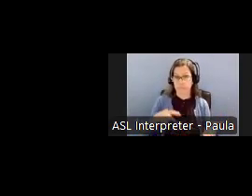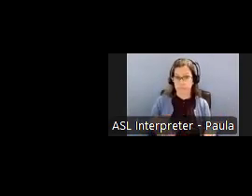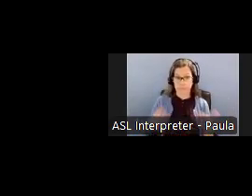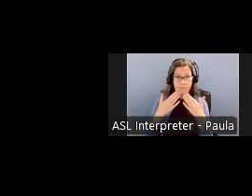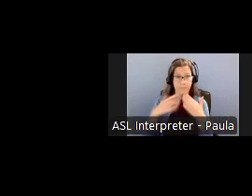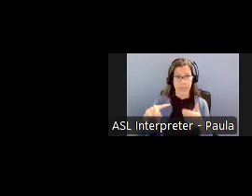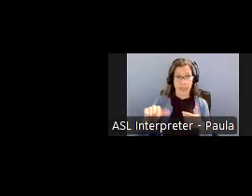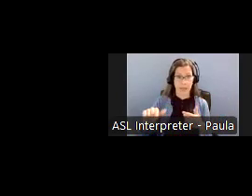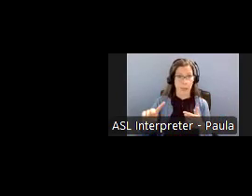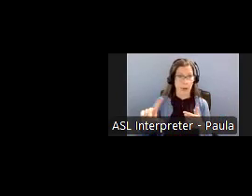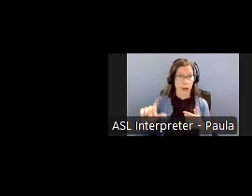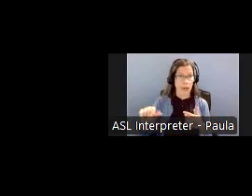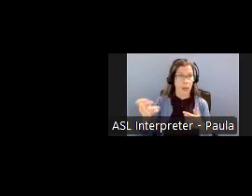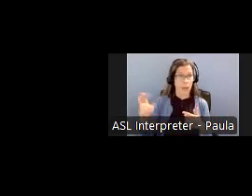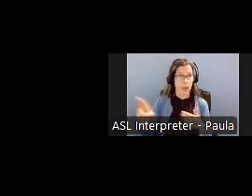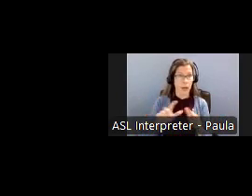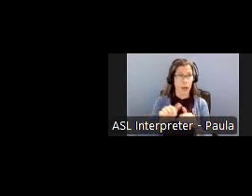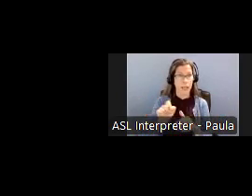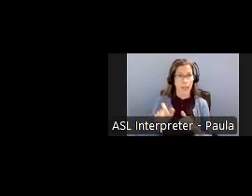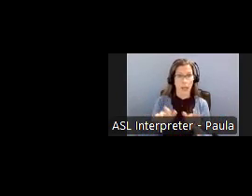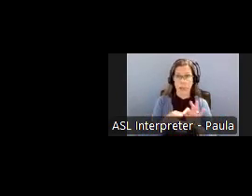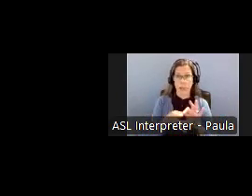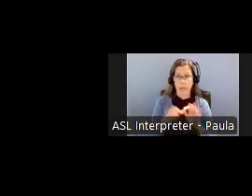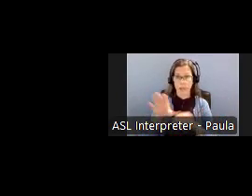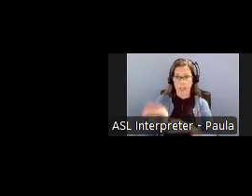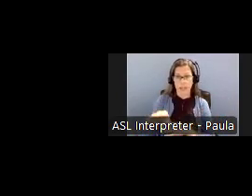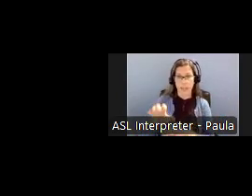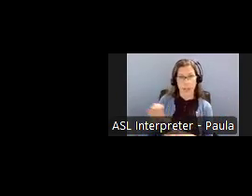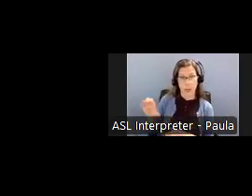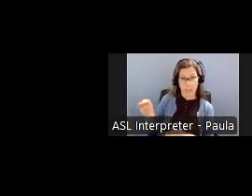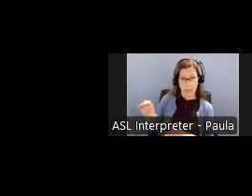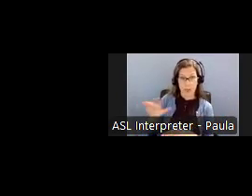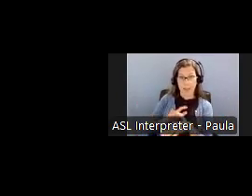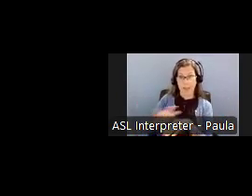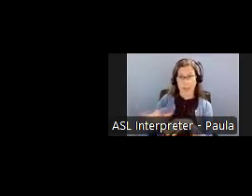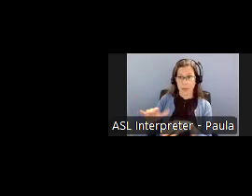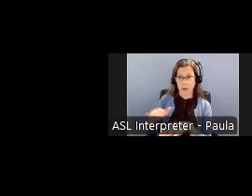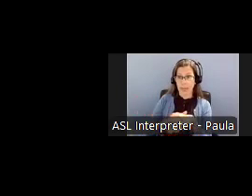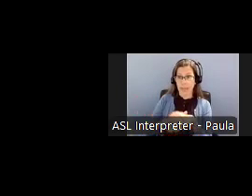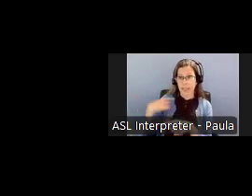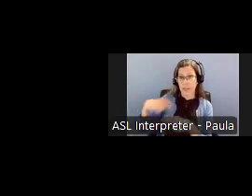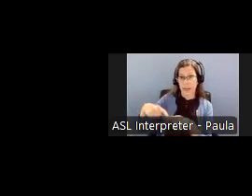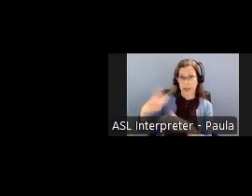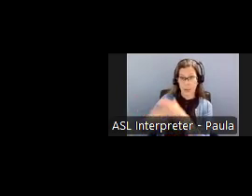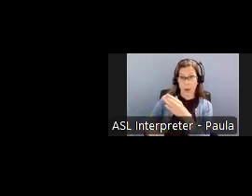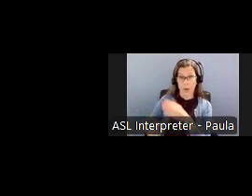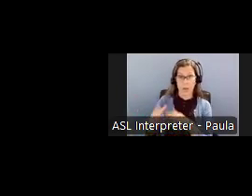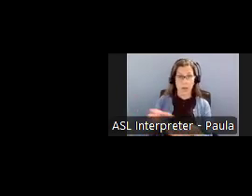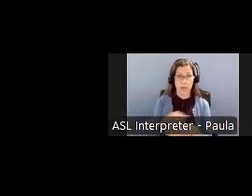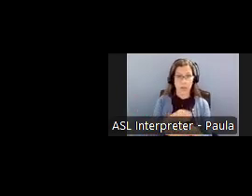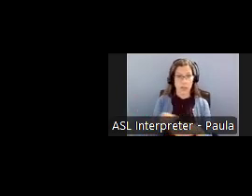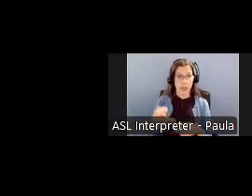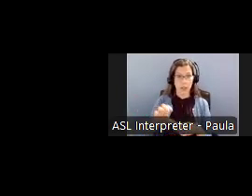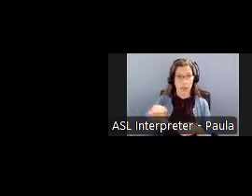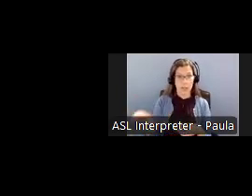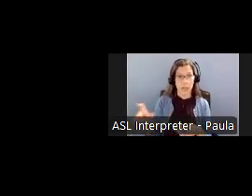Meyer for ASL interpretation this afternoon. Closed captions are available in English and in Spanish, and we will share the closed